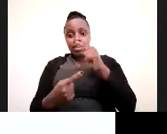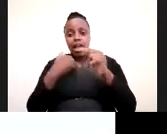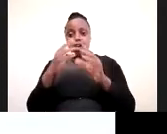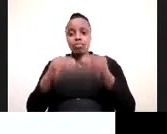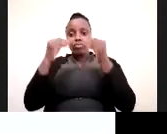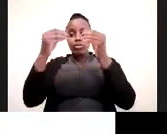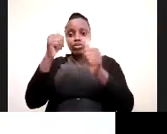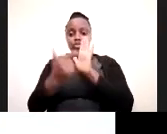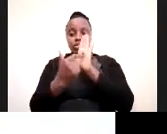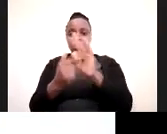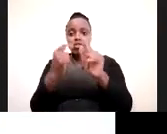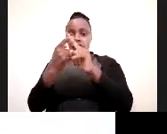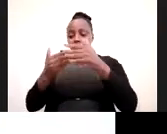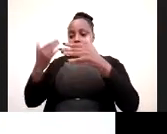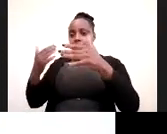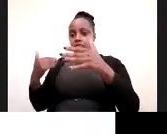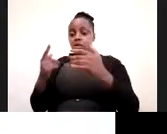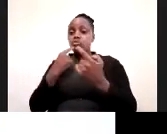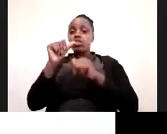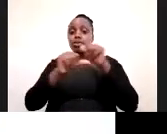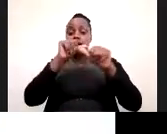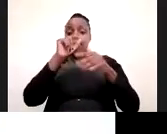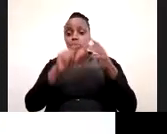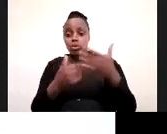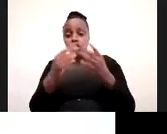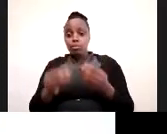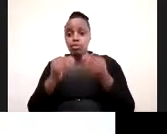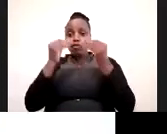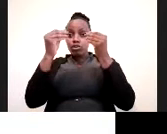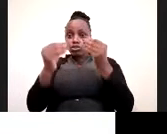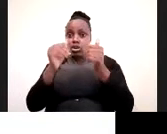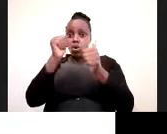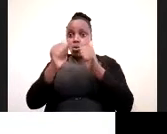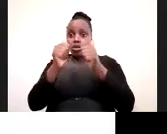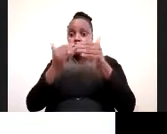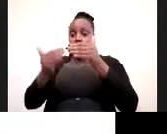mutated from the previous one. So we are talking about provisions that were going back to